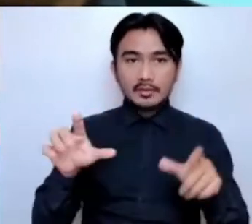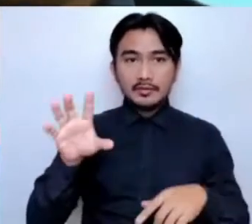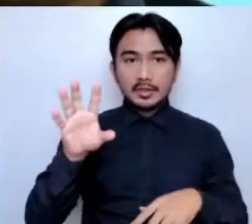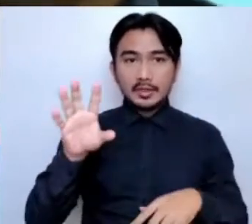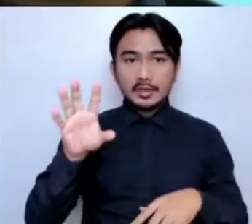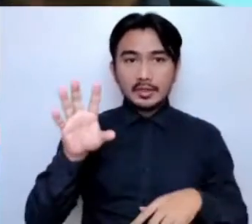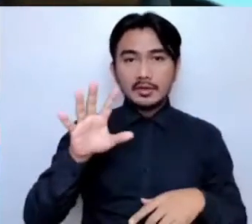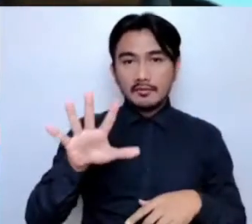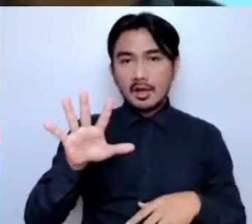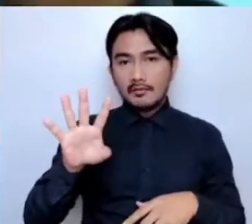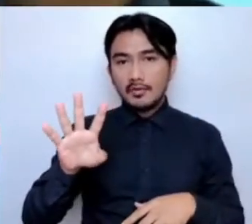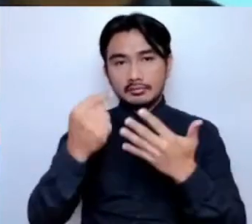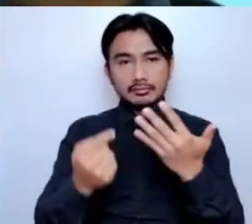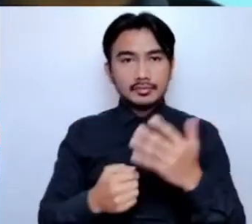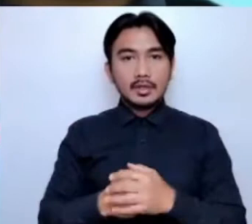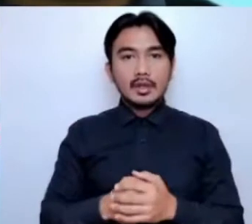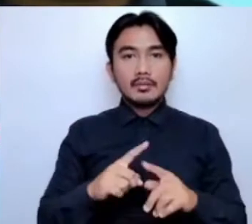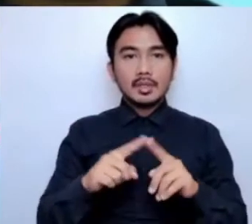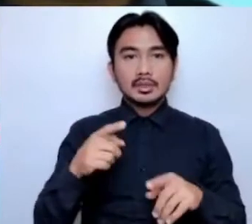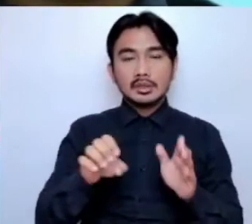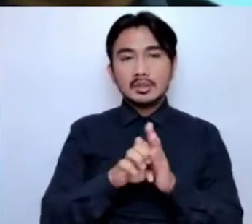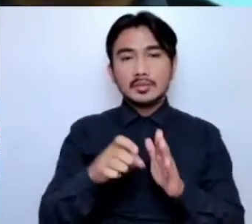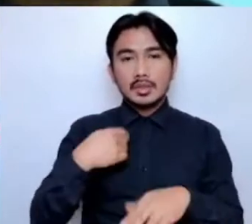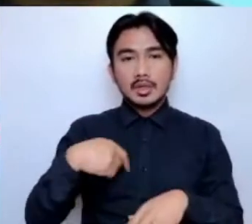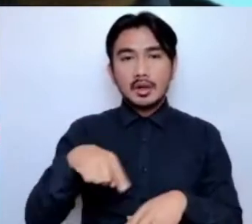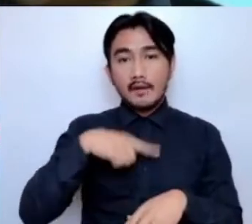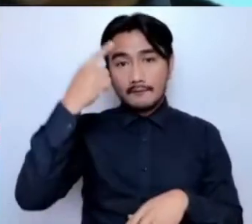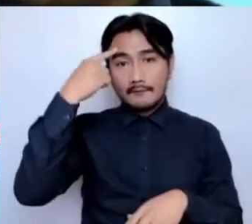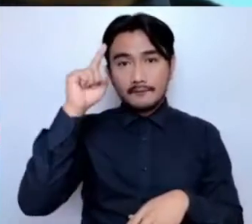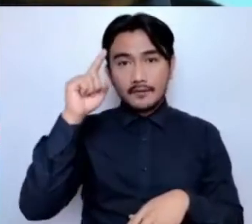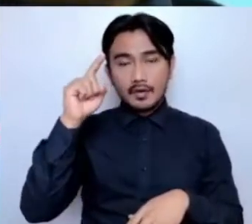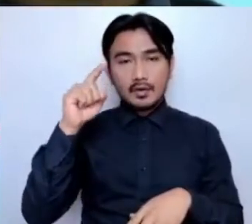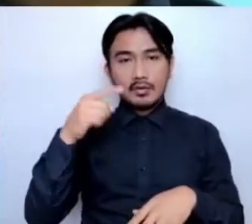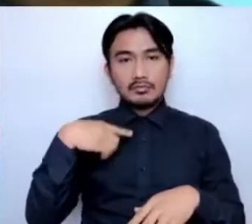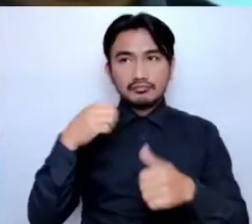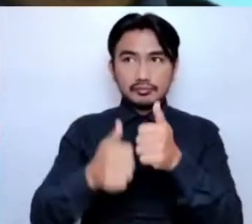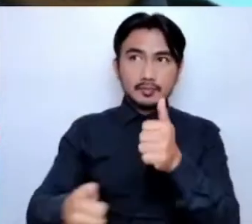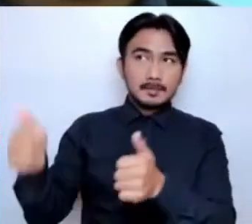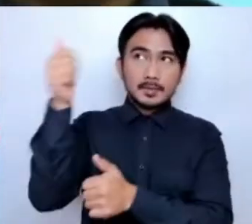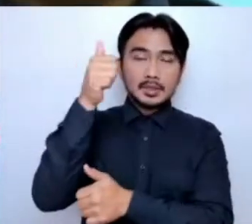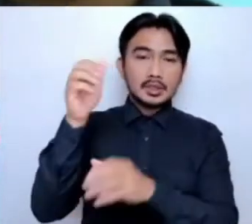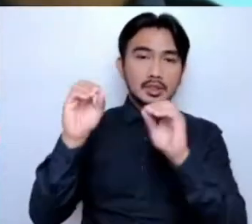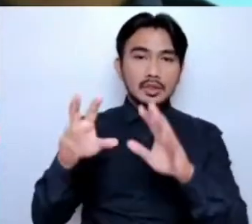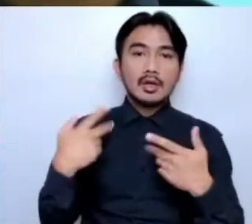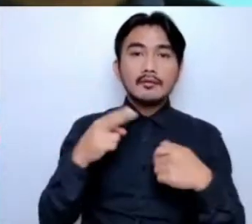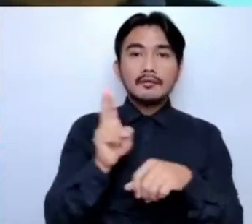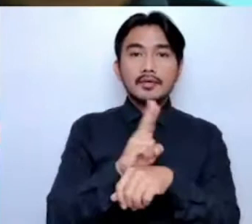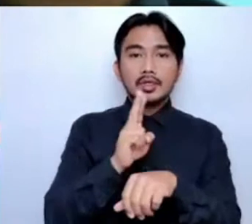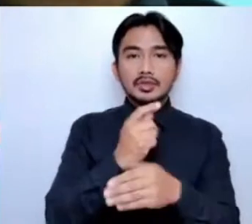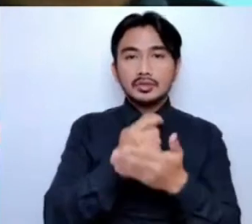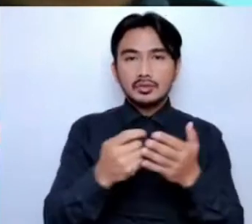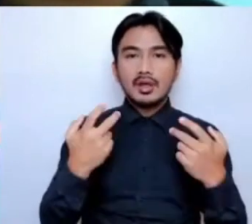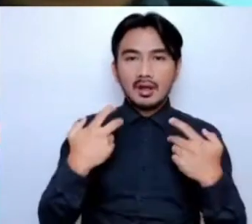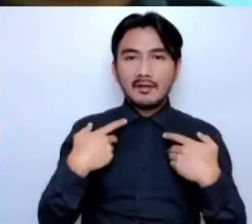3. But for our master teachers who are using this tool, the expectations are higher. So